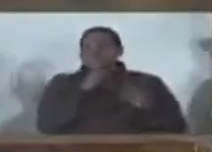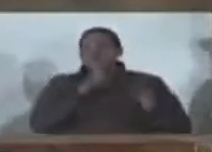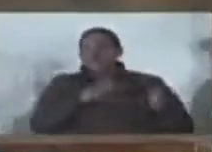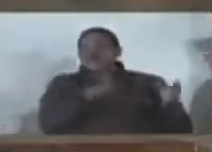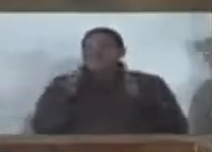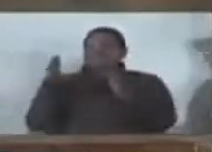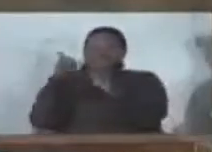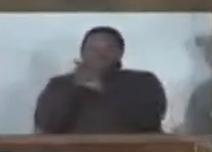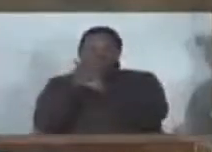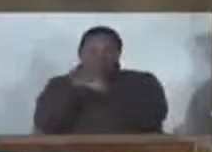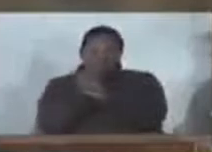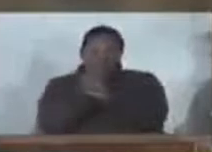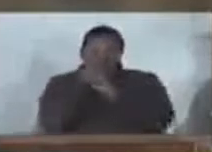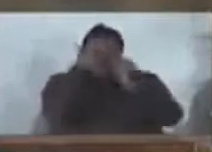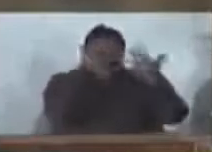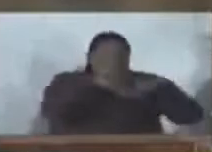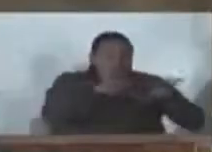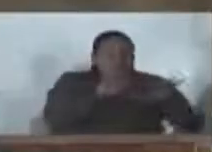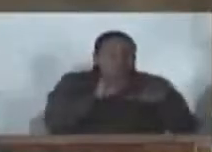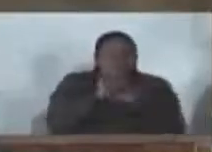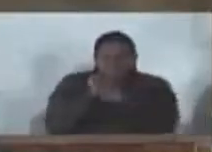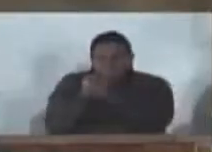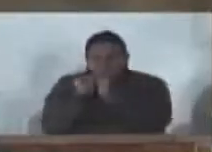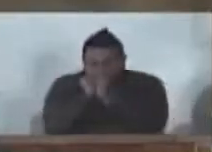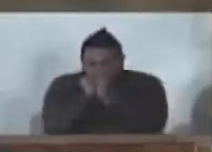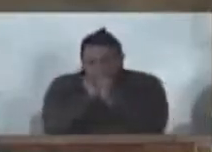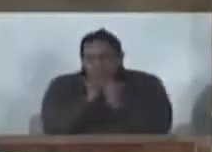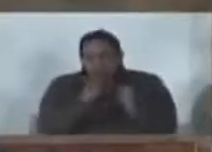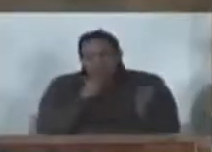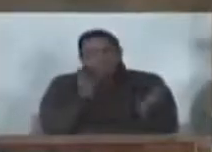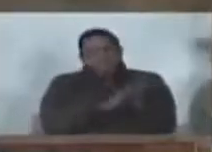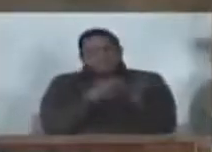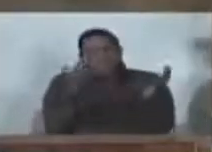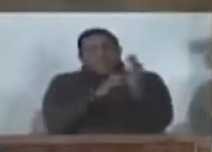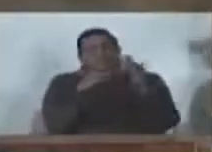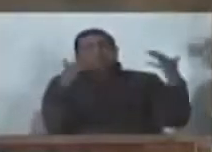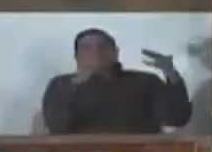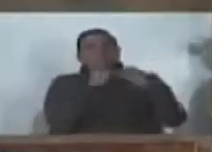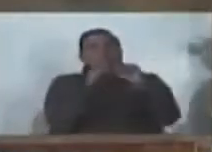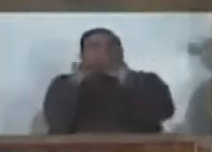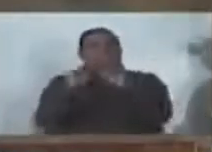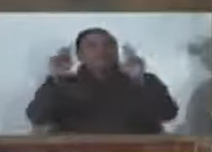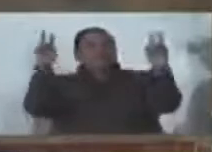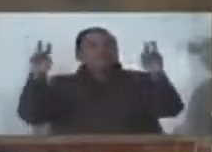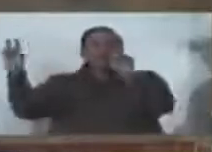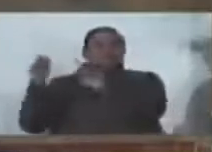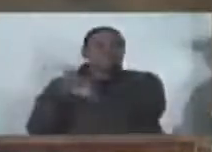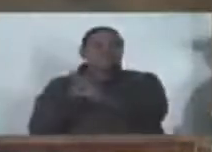of working collectively to tackle family violence and other issues relating